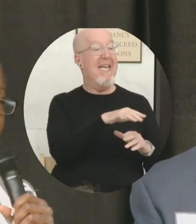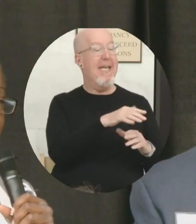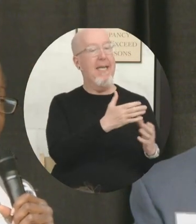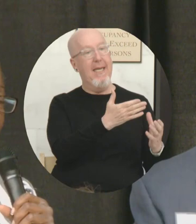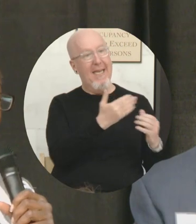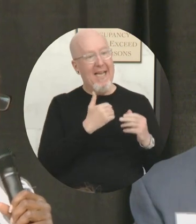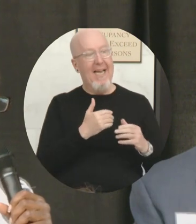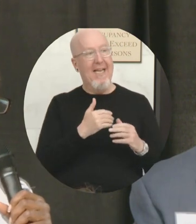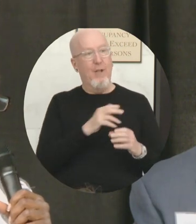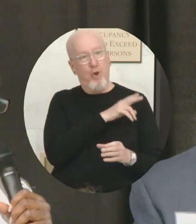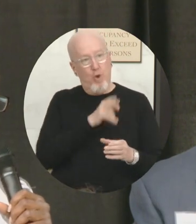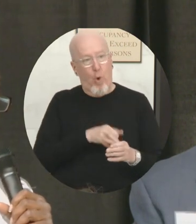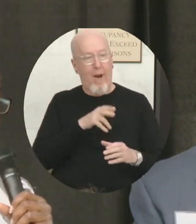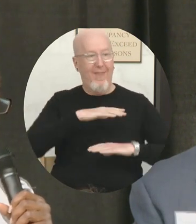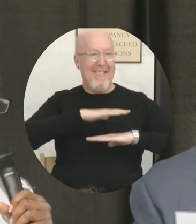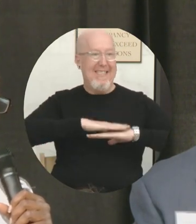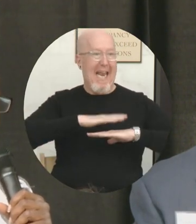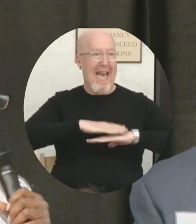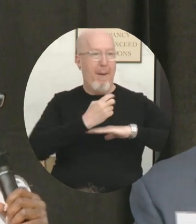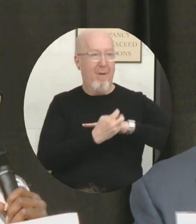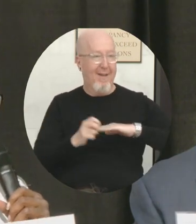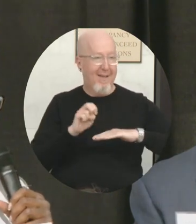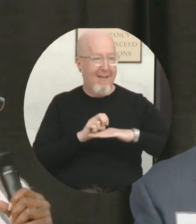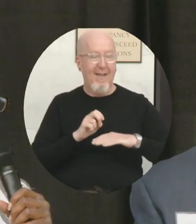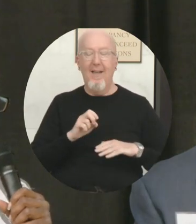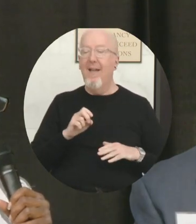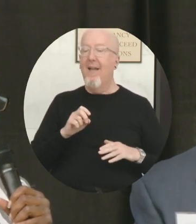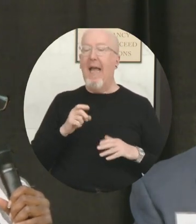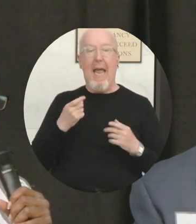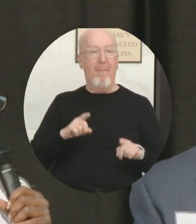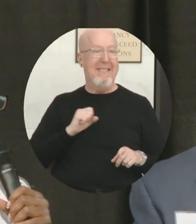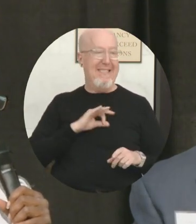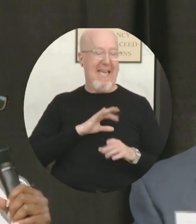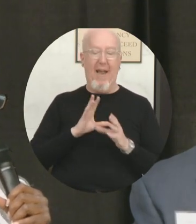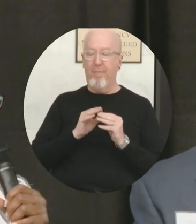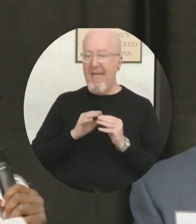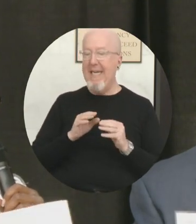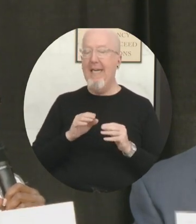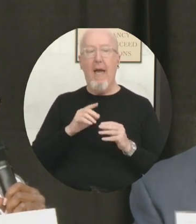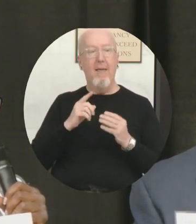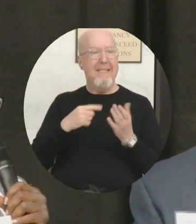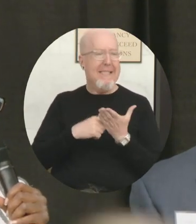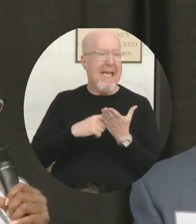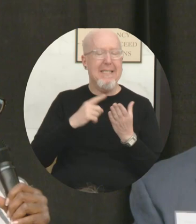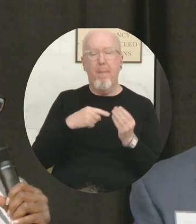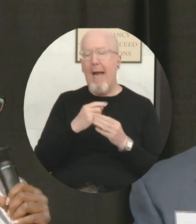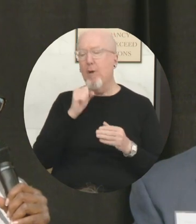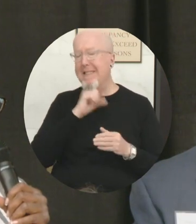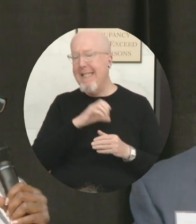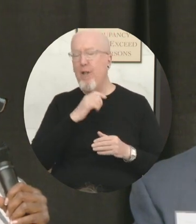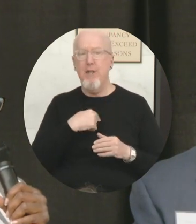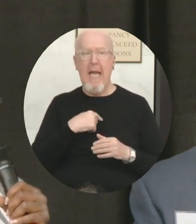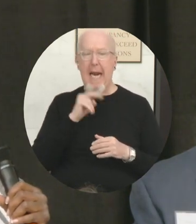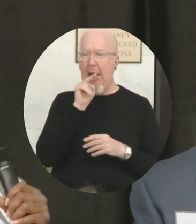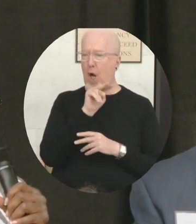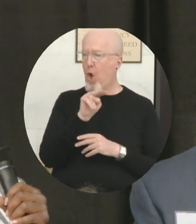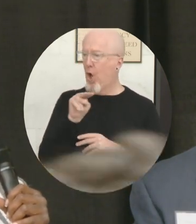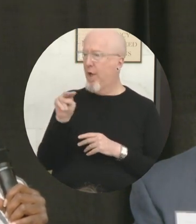staff meeting and we were talking about seniors and I looked around and every one of my staff